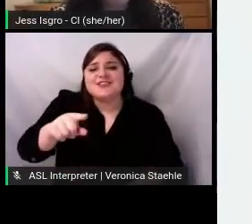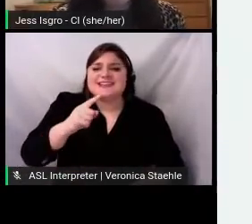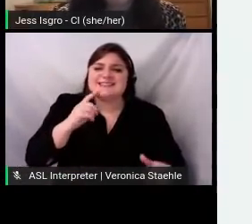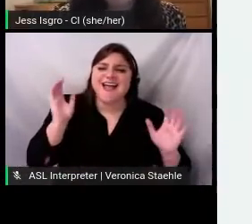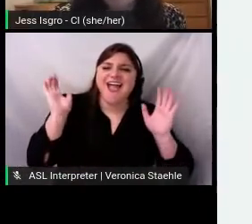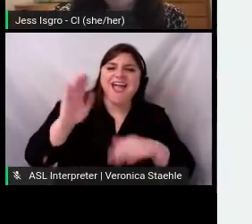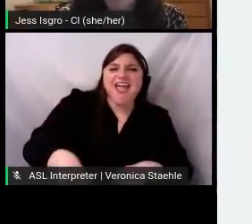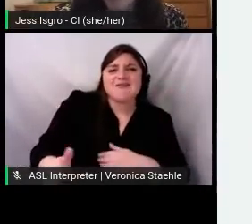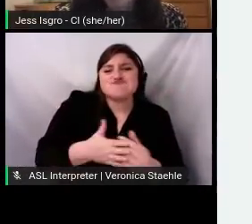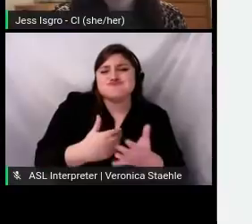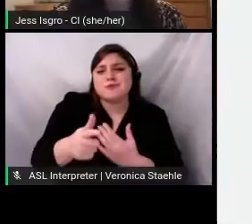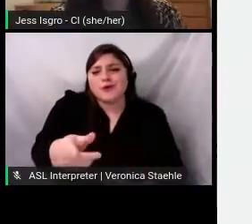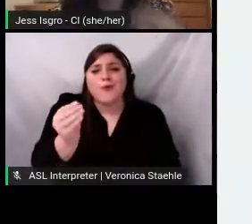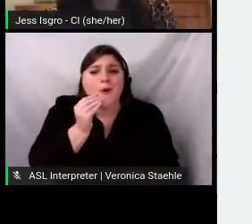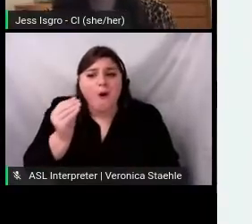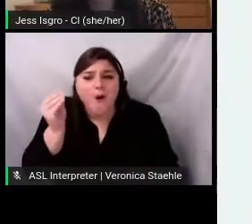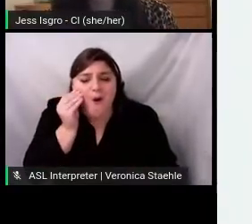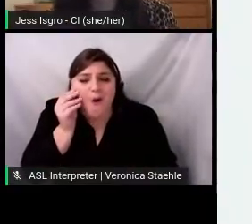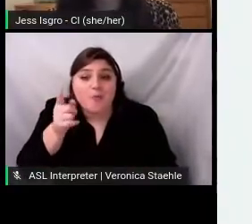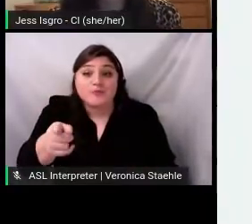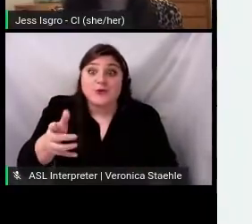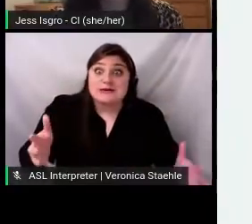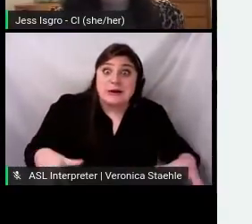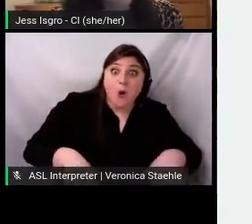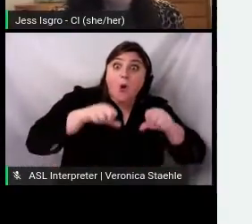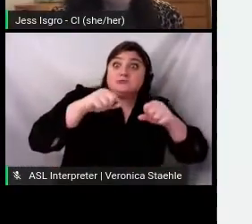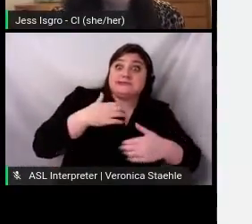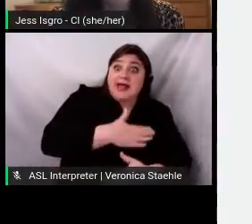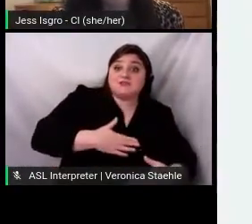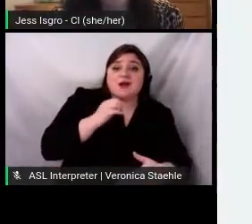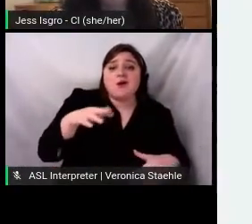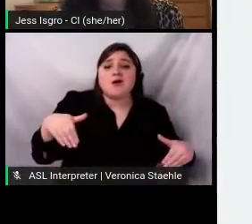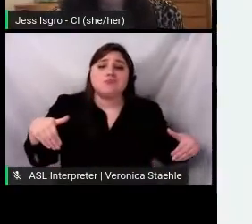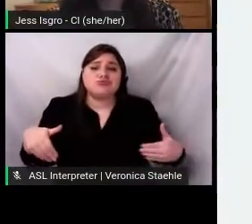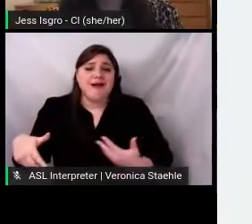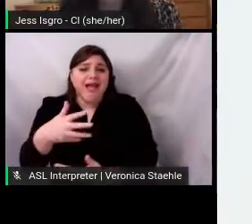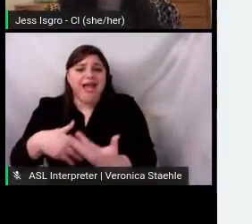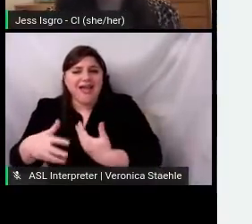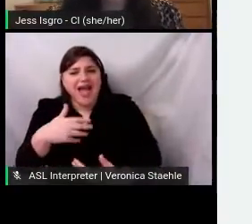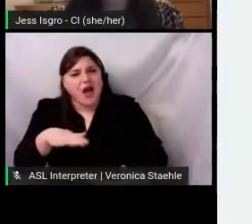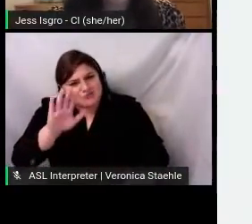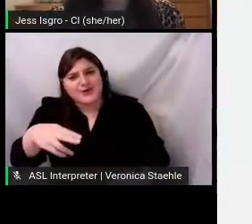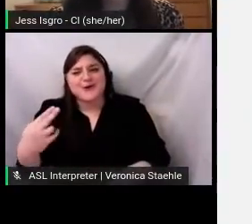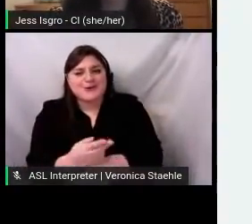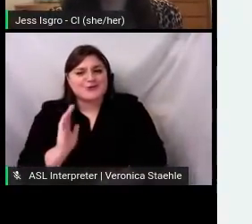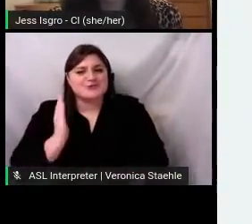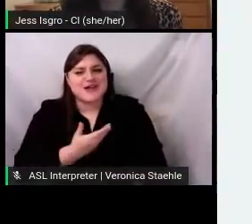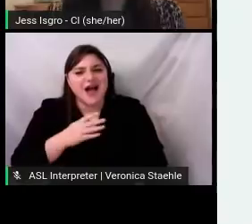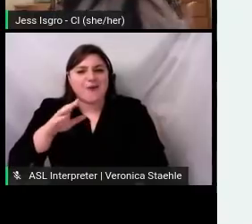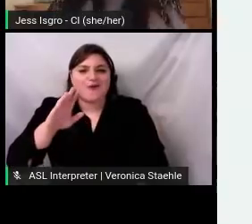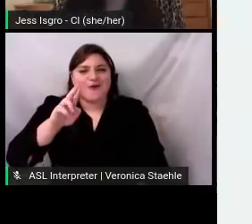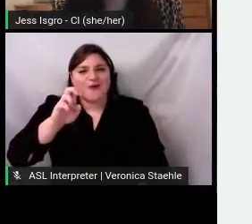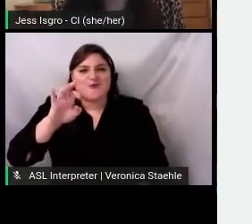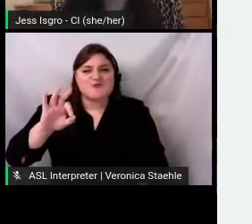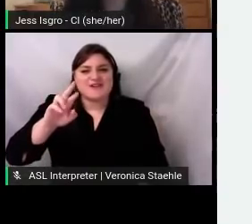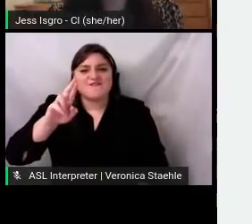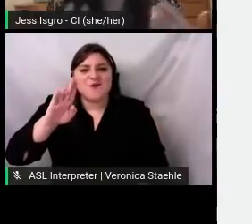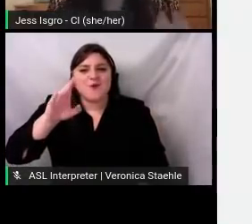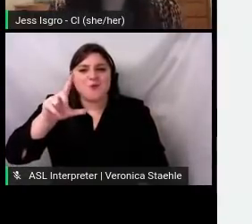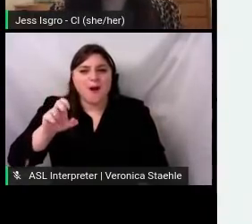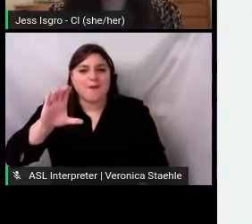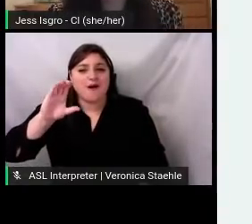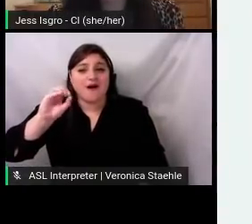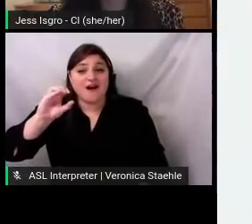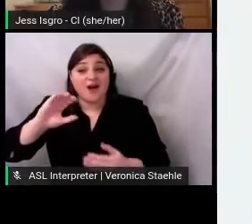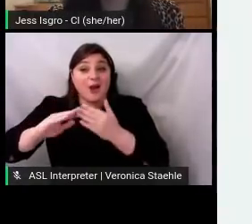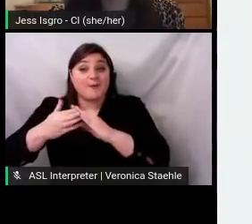our reef rubble community tank relax you," with a wave emoji and a really stunning visual of the tank. So again, much like the last post, we have really relevant copy. It's